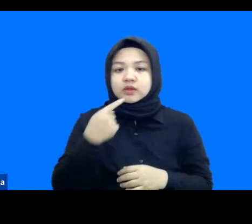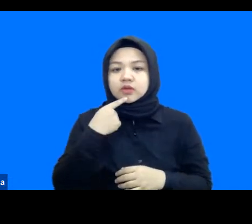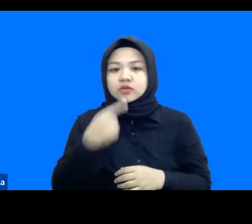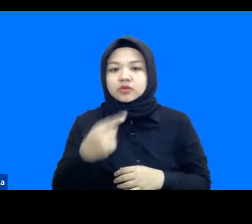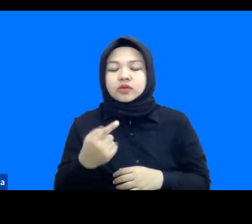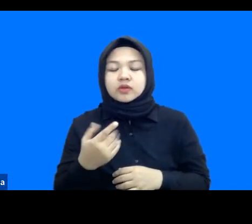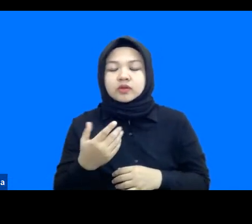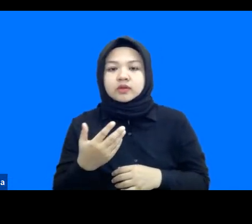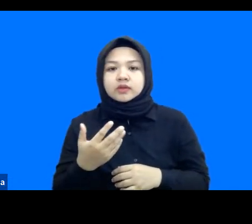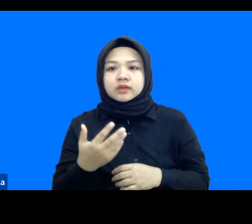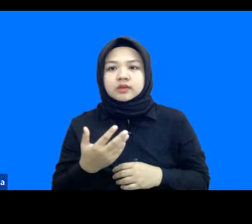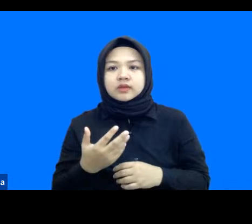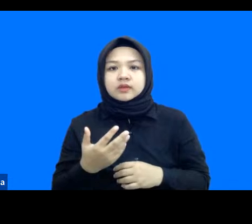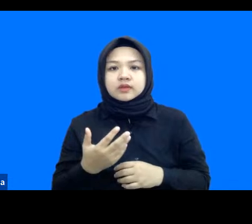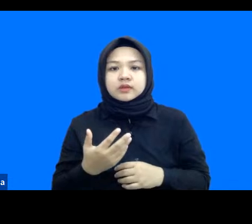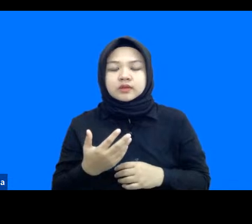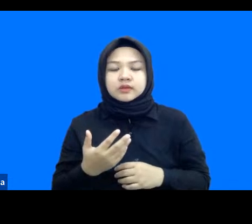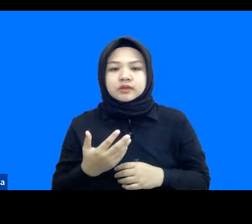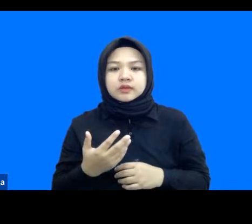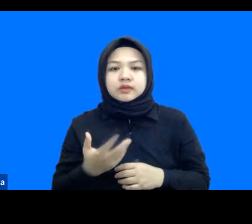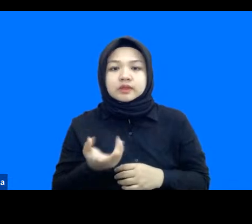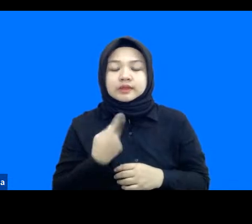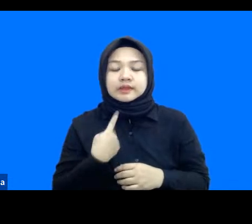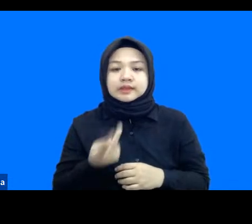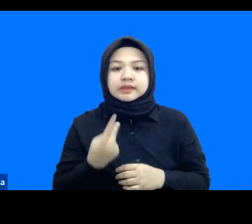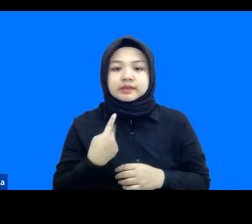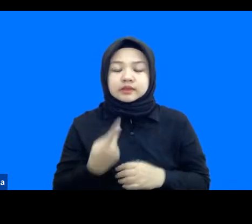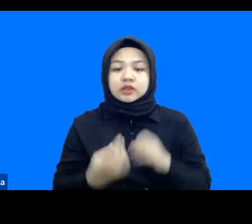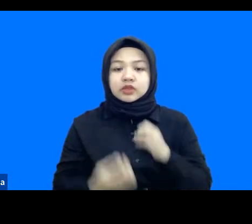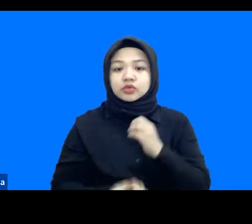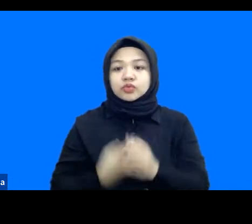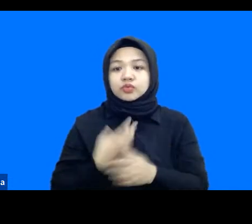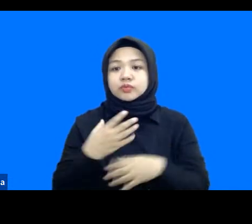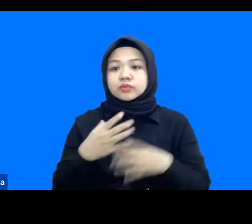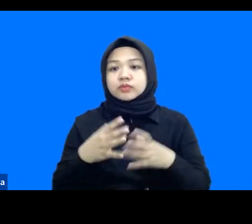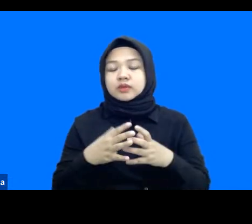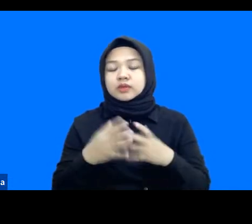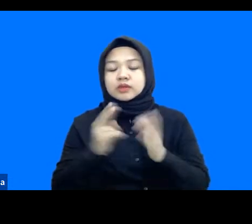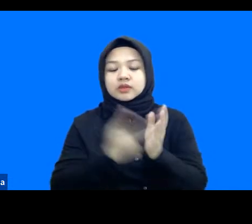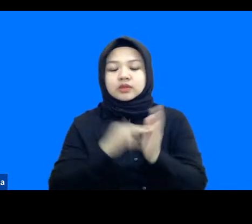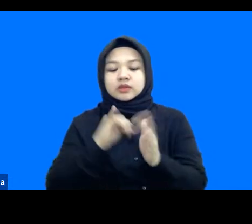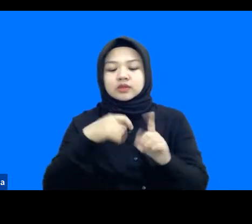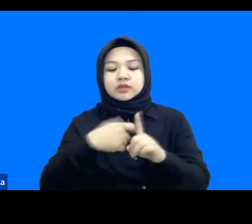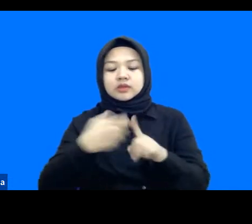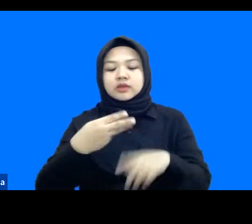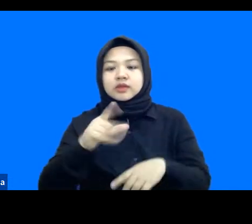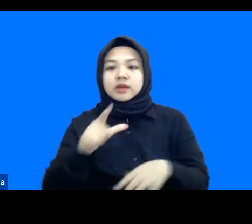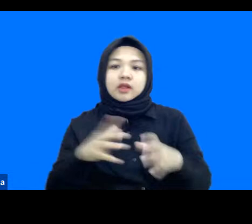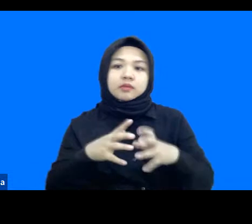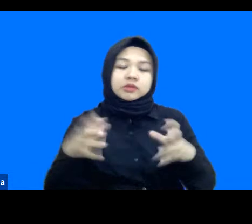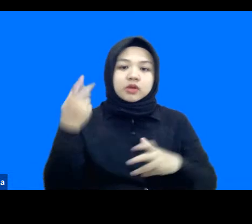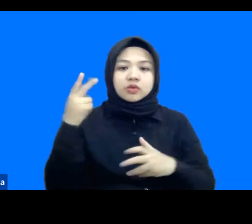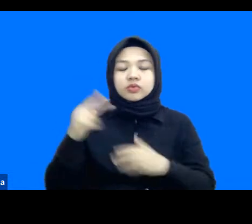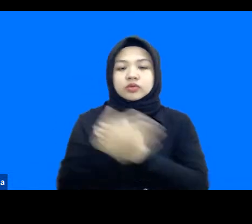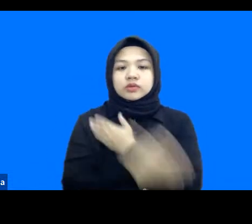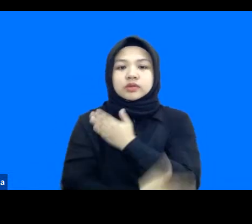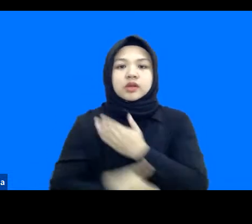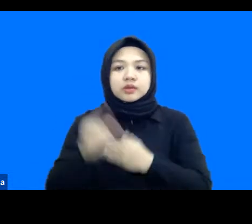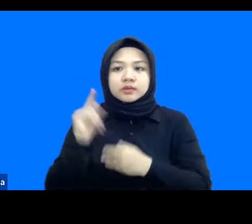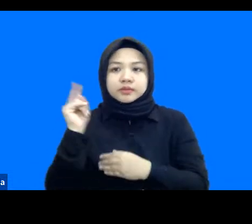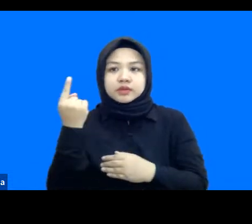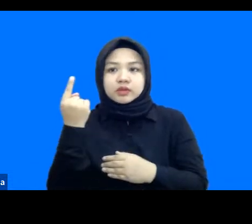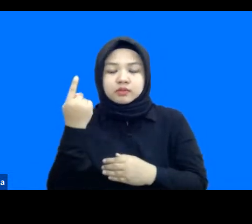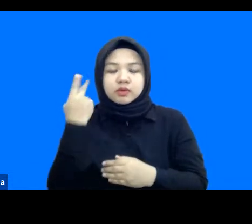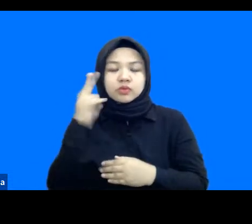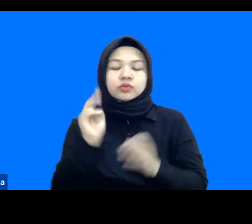big source of nickel for the first world countries to be able to continue their